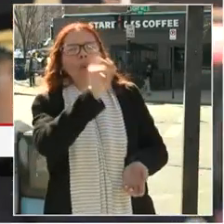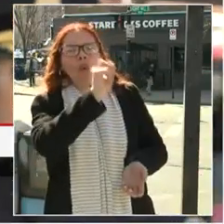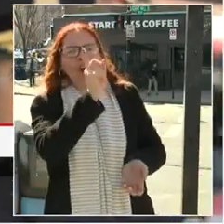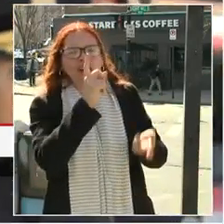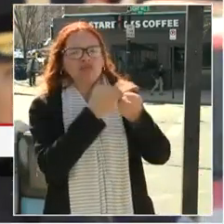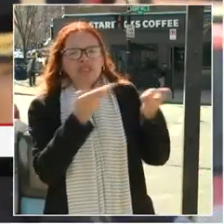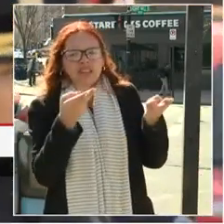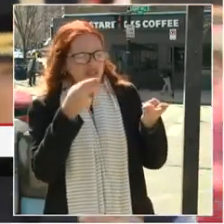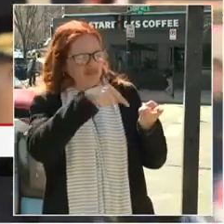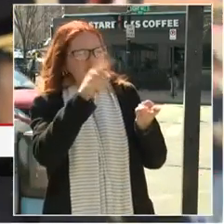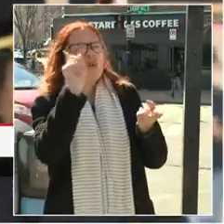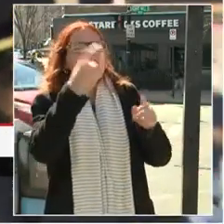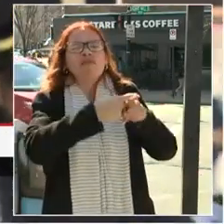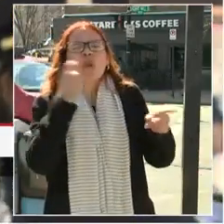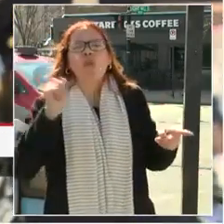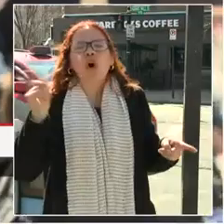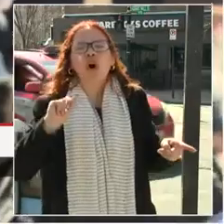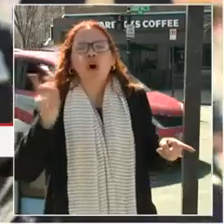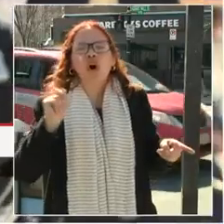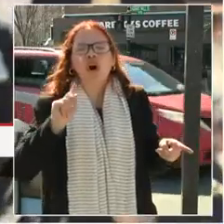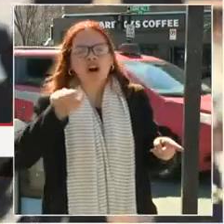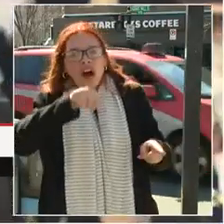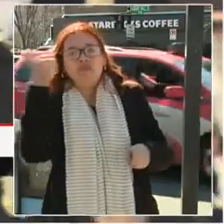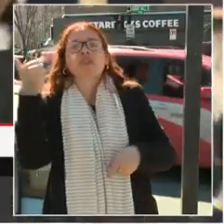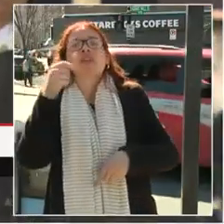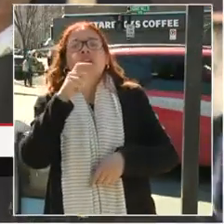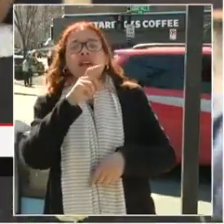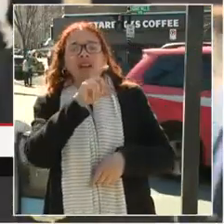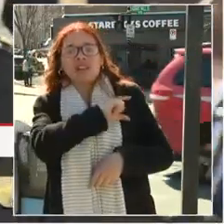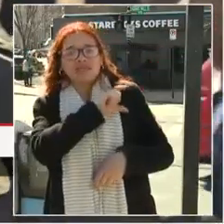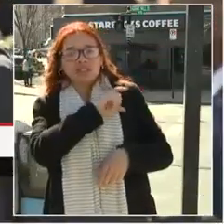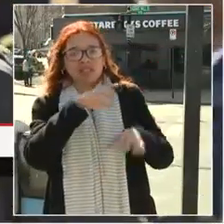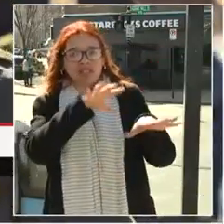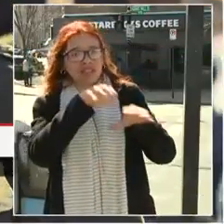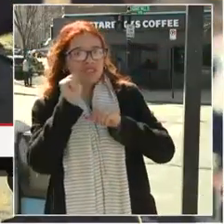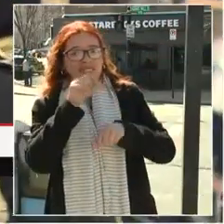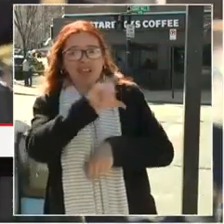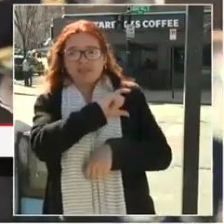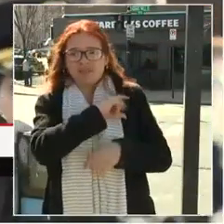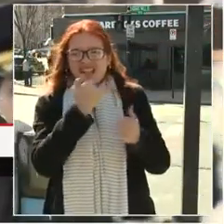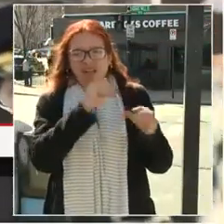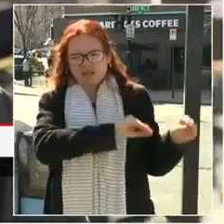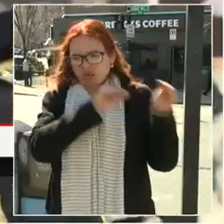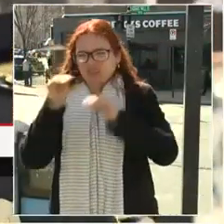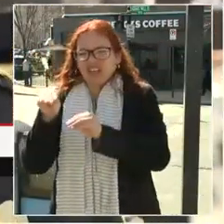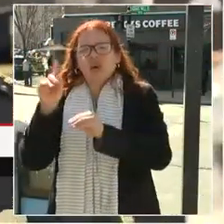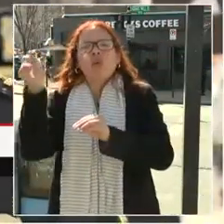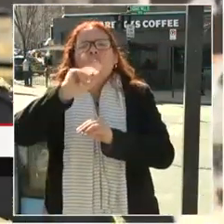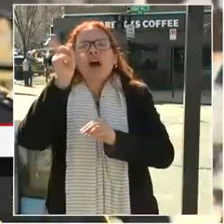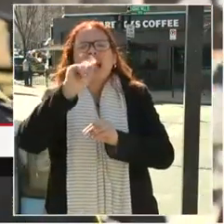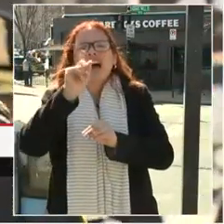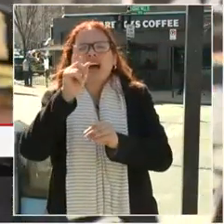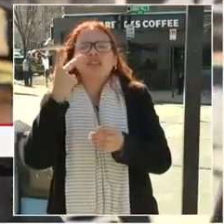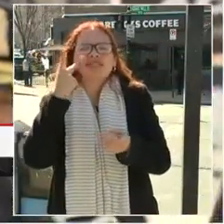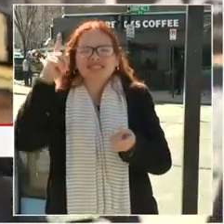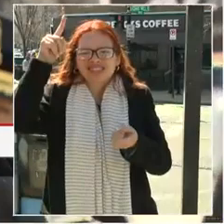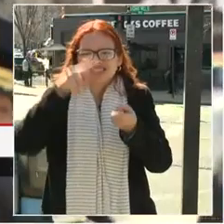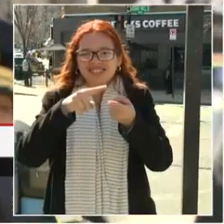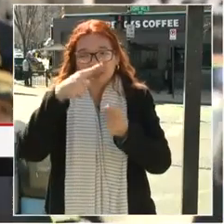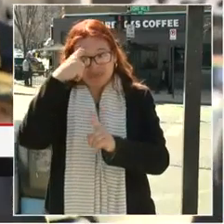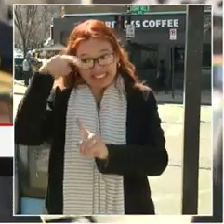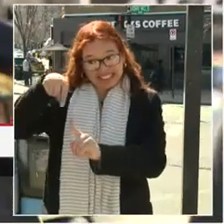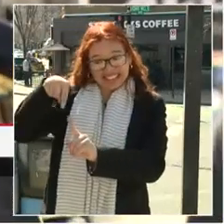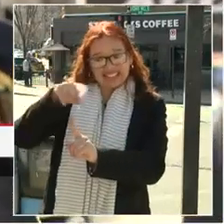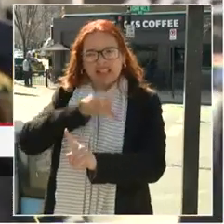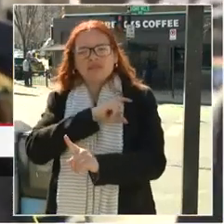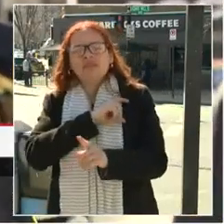pulling from somewhere else? Are those officers leaving other neighborhoods to come to this neighborhood? And where are we going to see less officers because of this? Yeah, so the good thing about